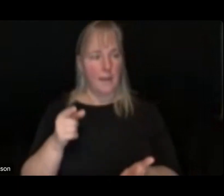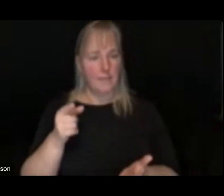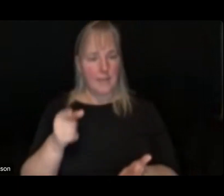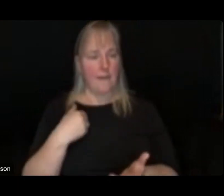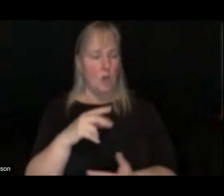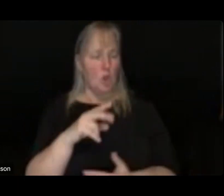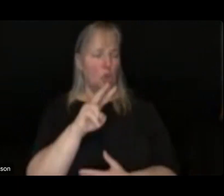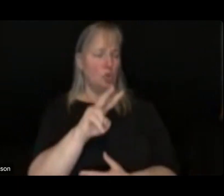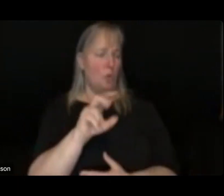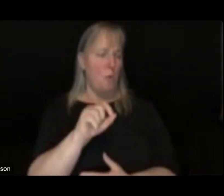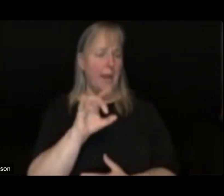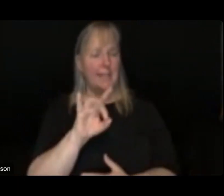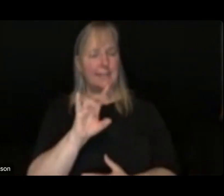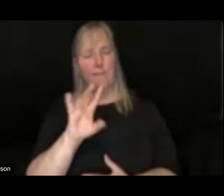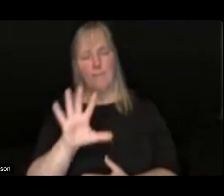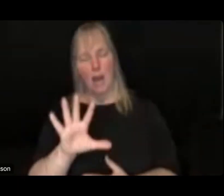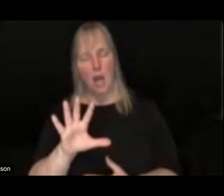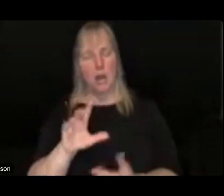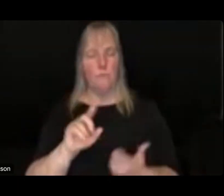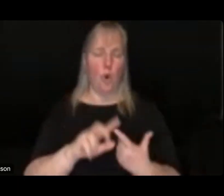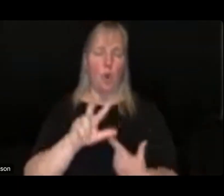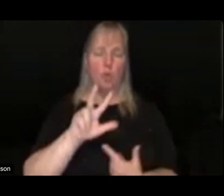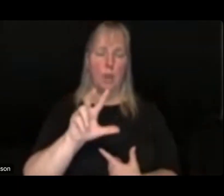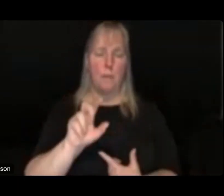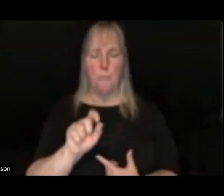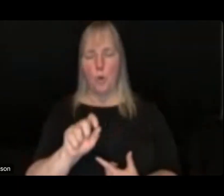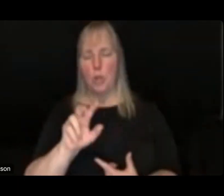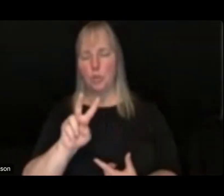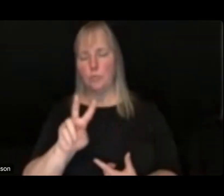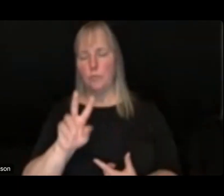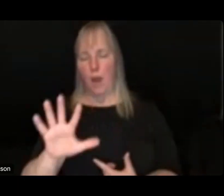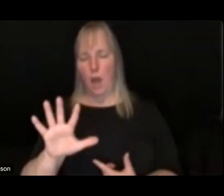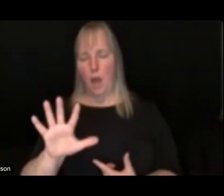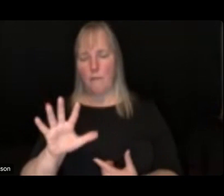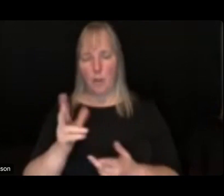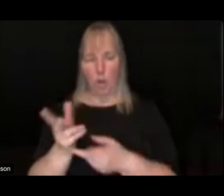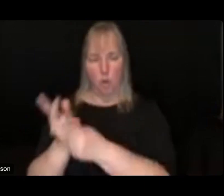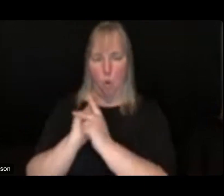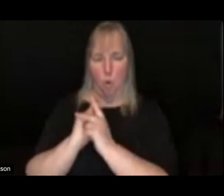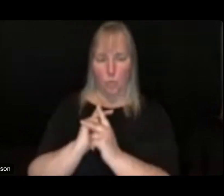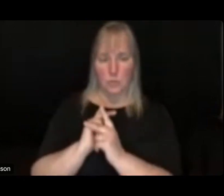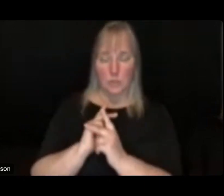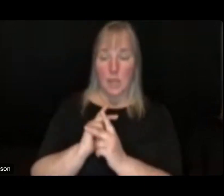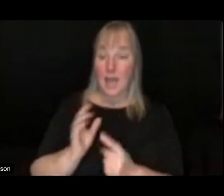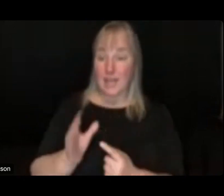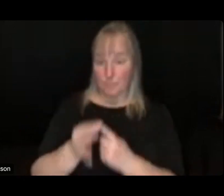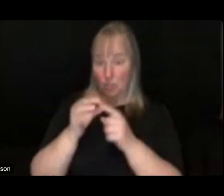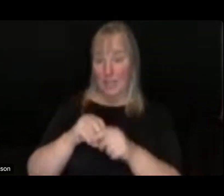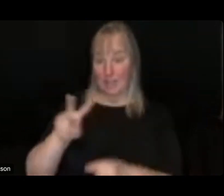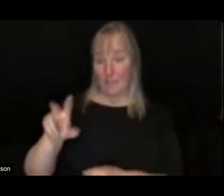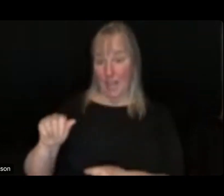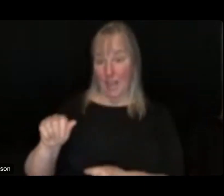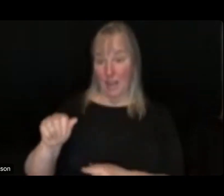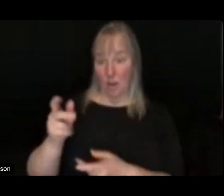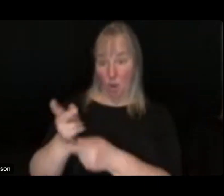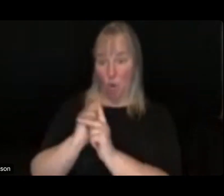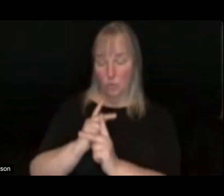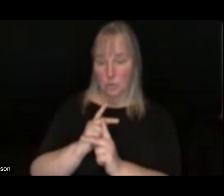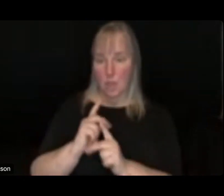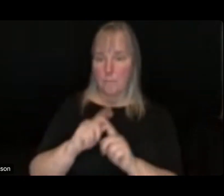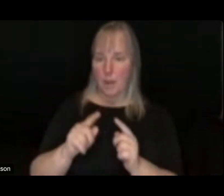2.875, 3.25 notes, especially in the VAs, but they're very transient.